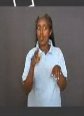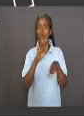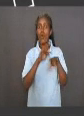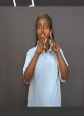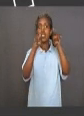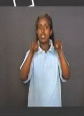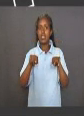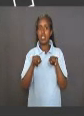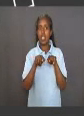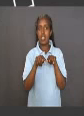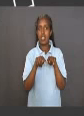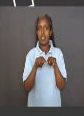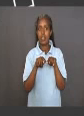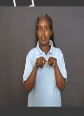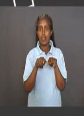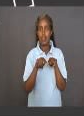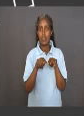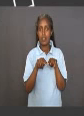screen.